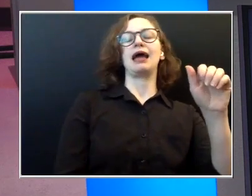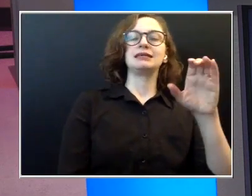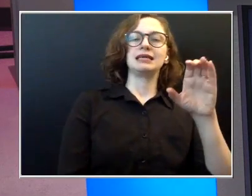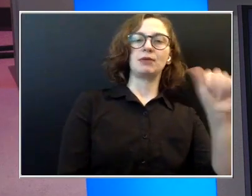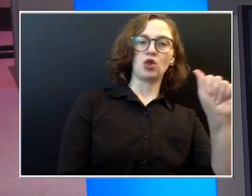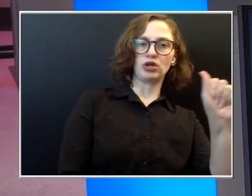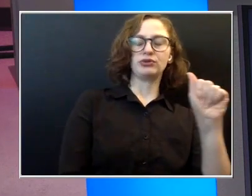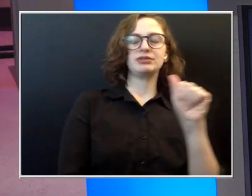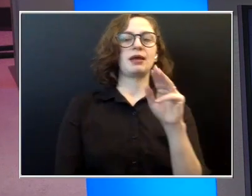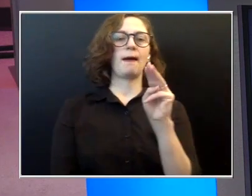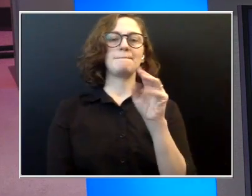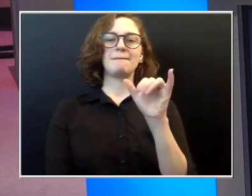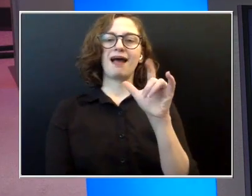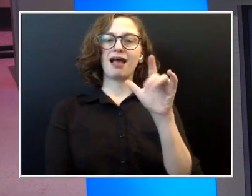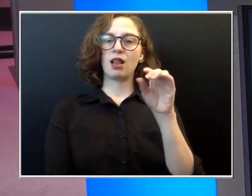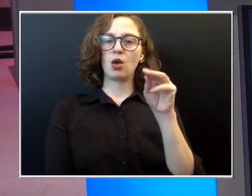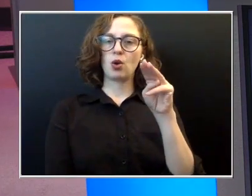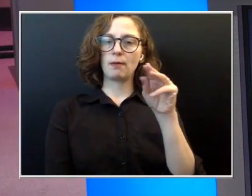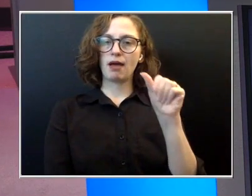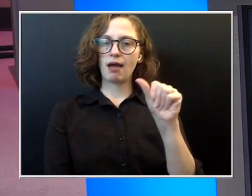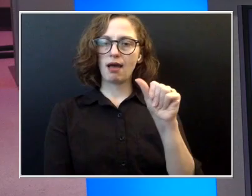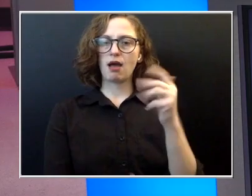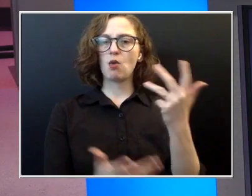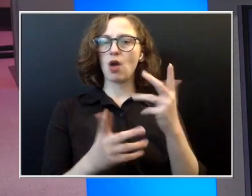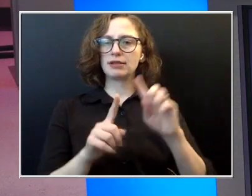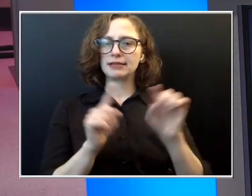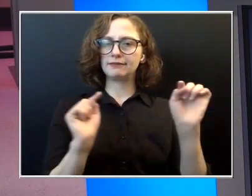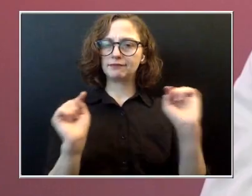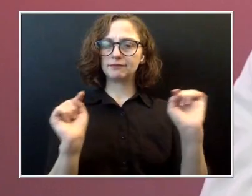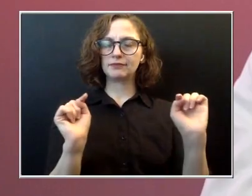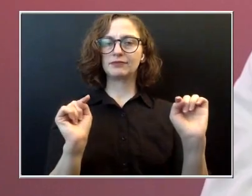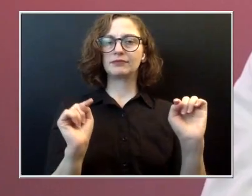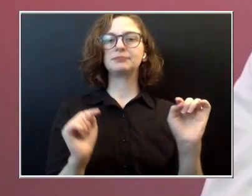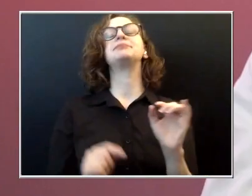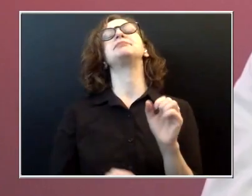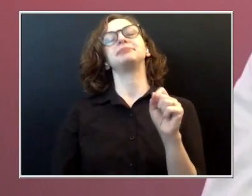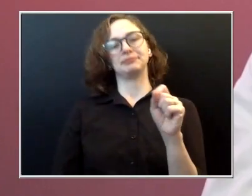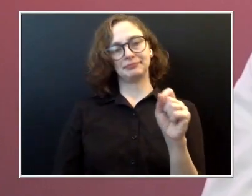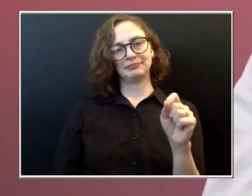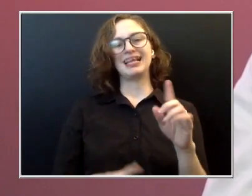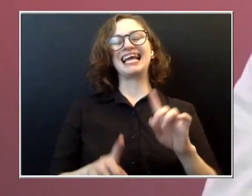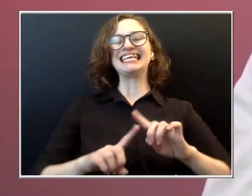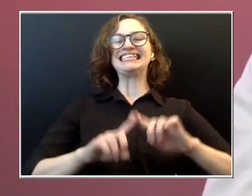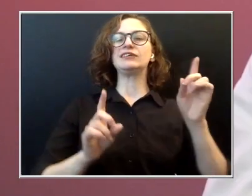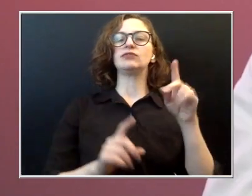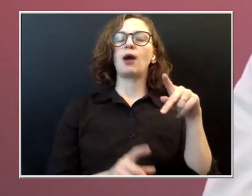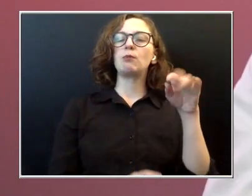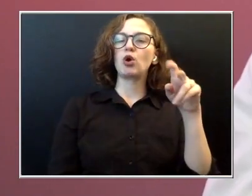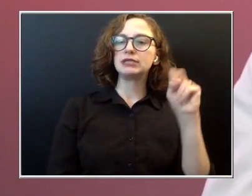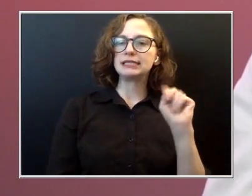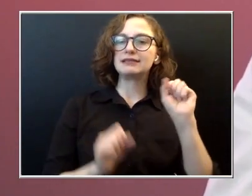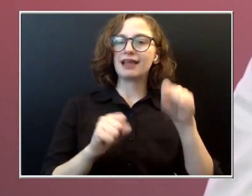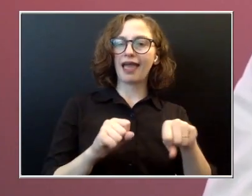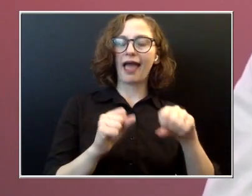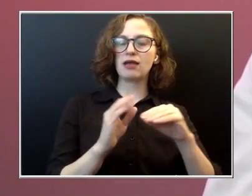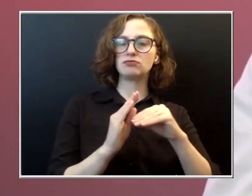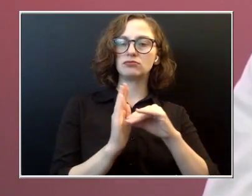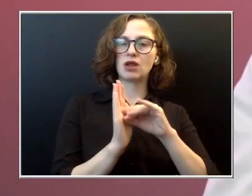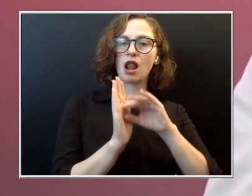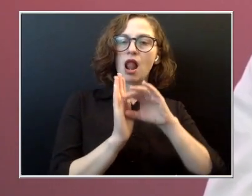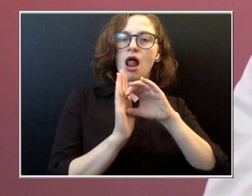for our viewers, non-medical So yeah, as I viewers? said, there are different proteins that can build up on the heart or in the body and can